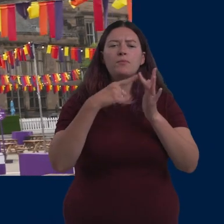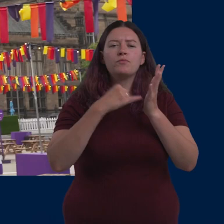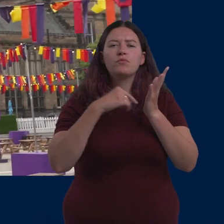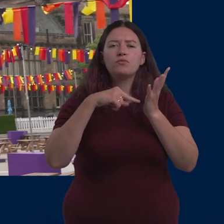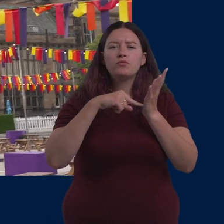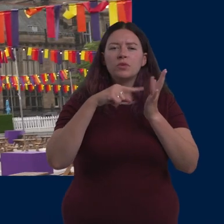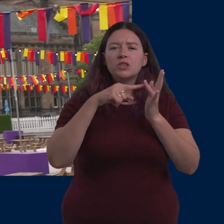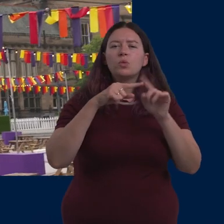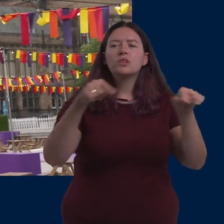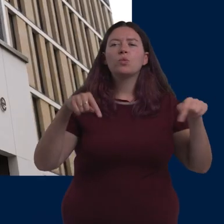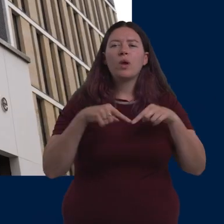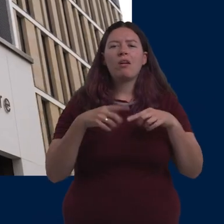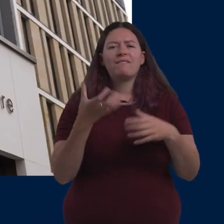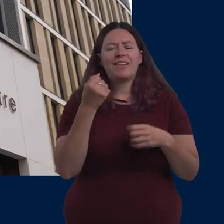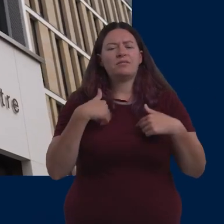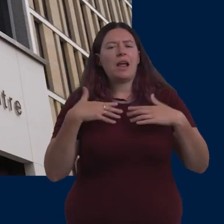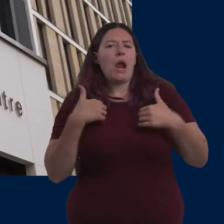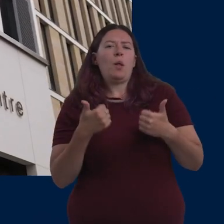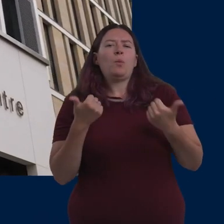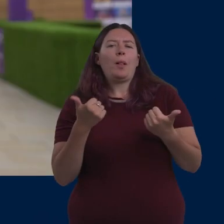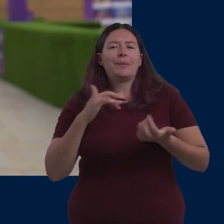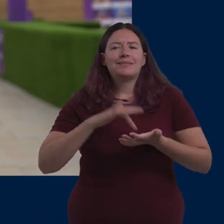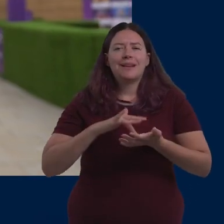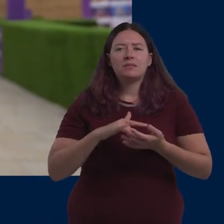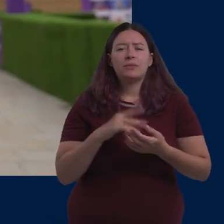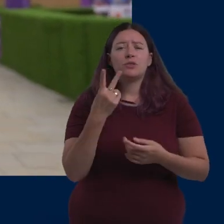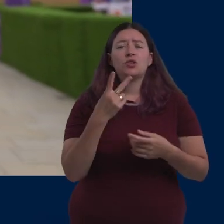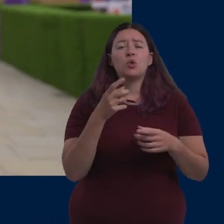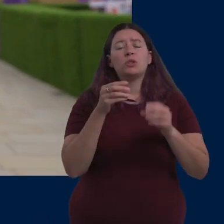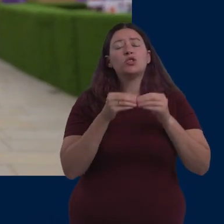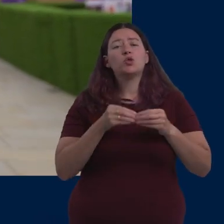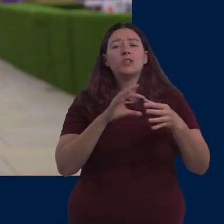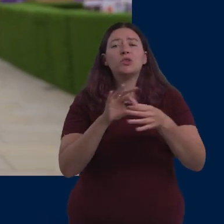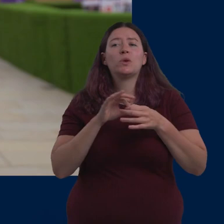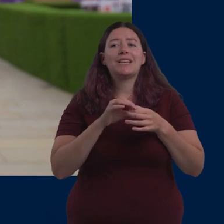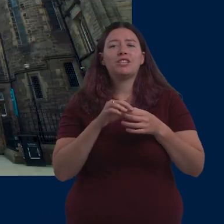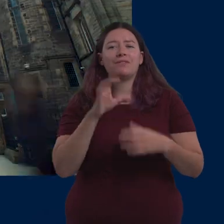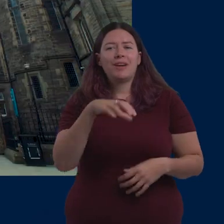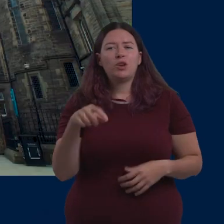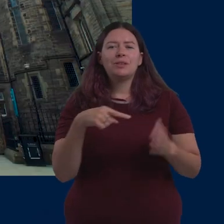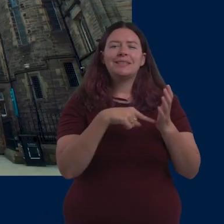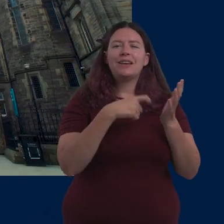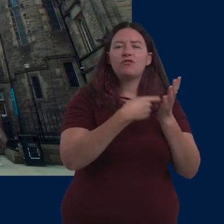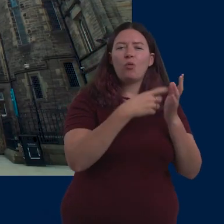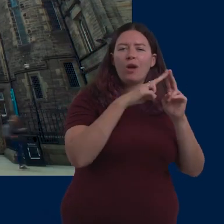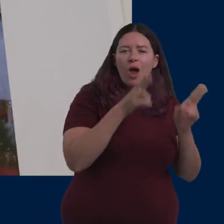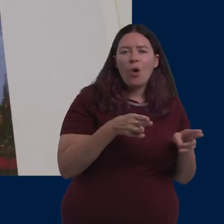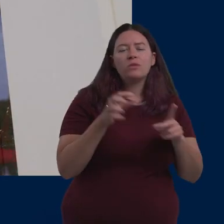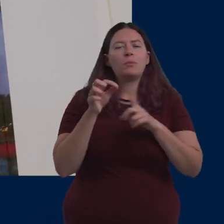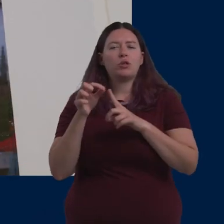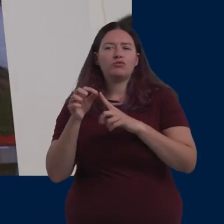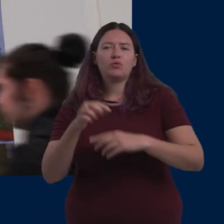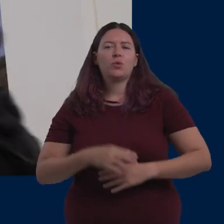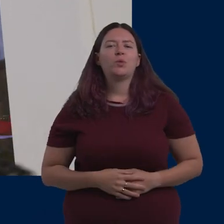Here in Bristow Square, you'll find our Health and Wellbeing Centre, as well as two of your Students' Association venues, TV at Row House and Potter